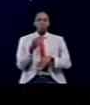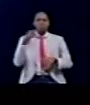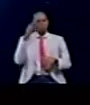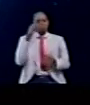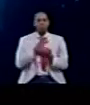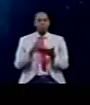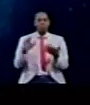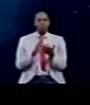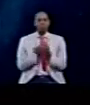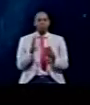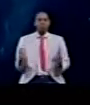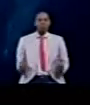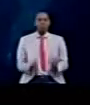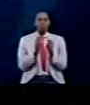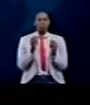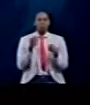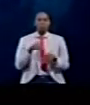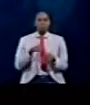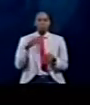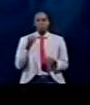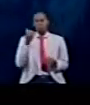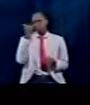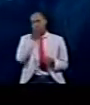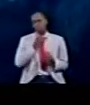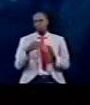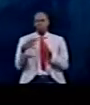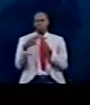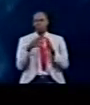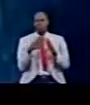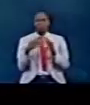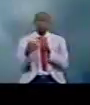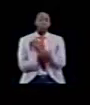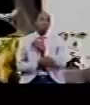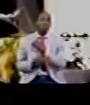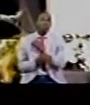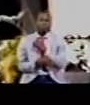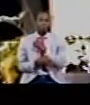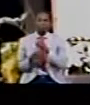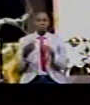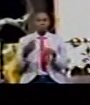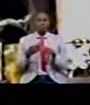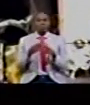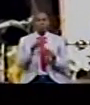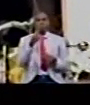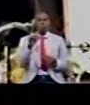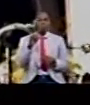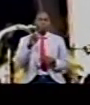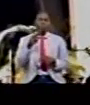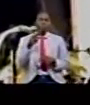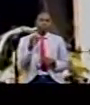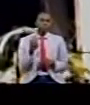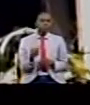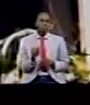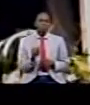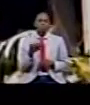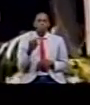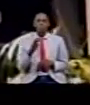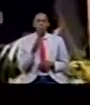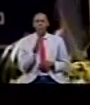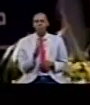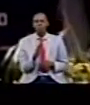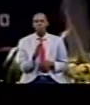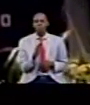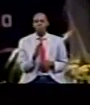hand. It is clear that husbands are the head of the family and the